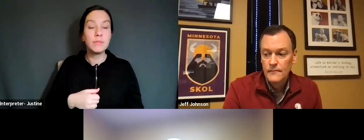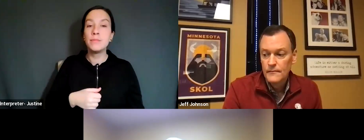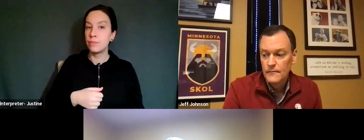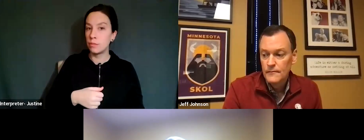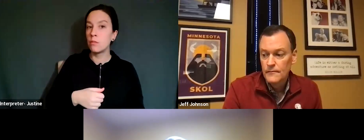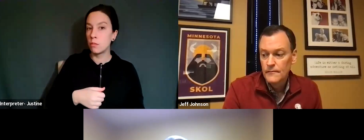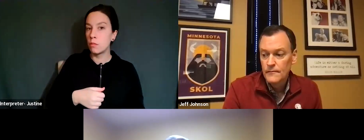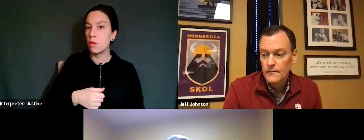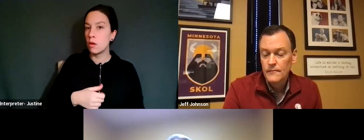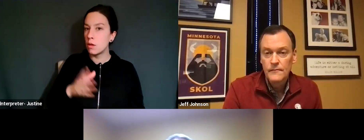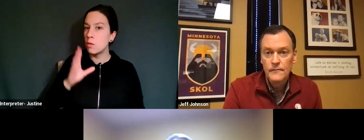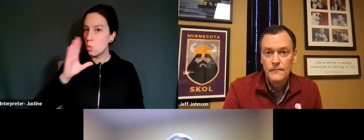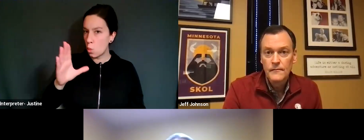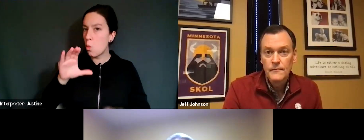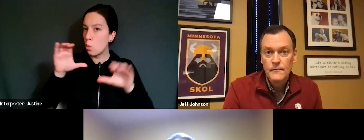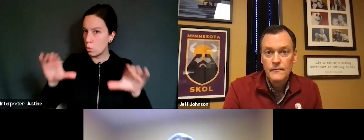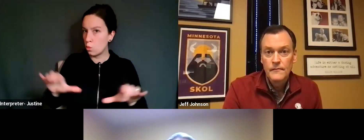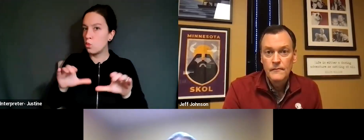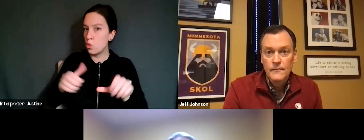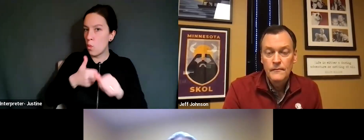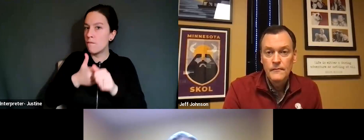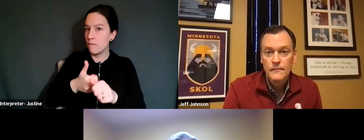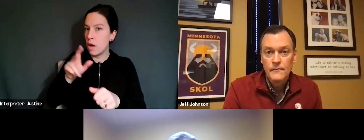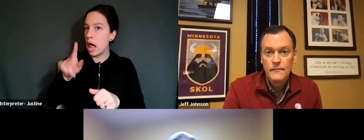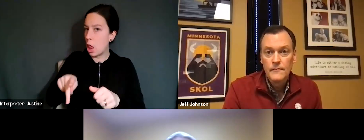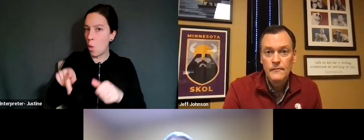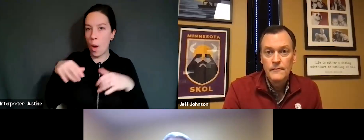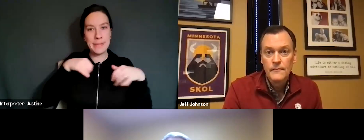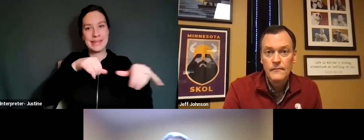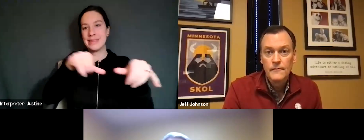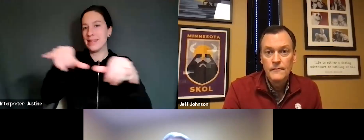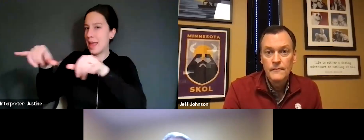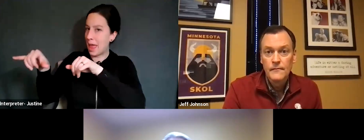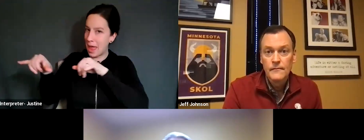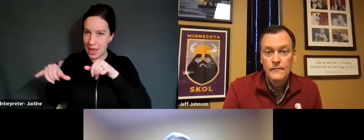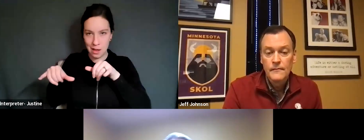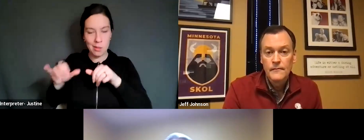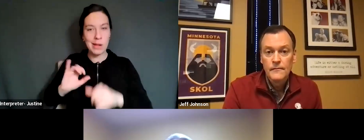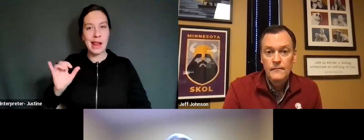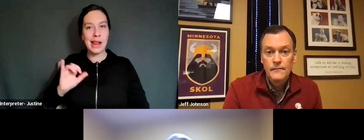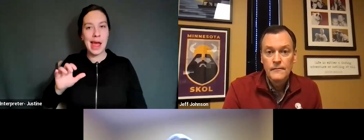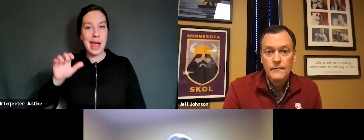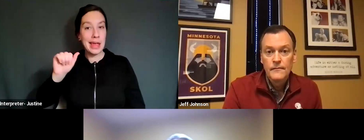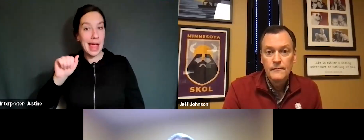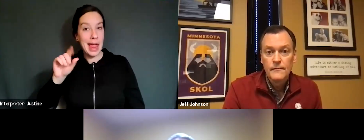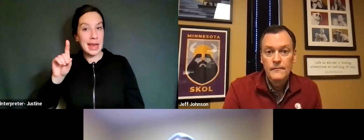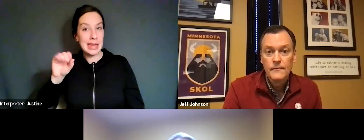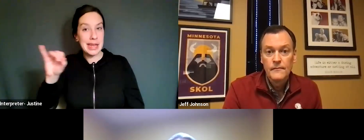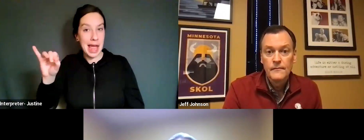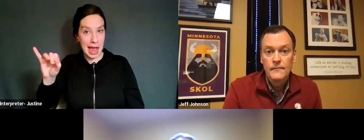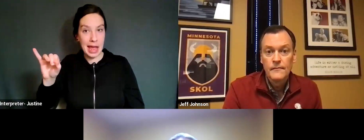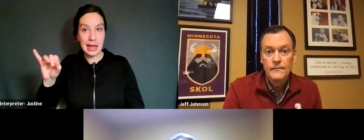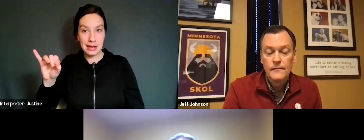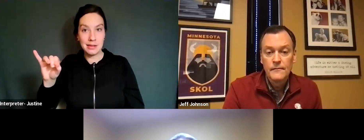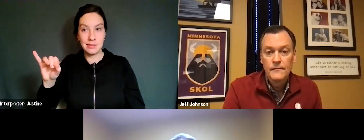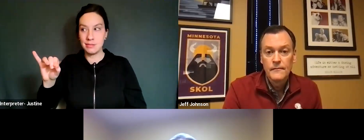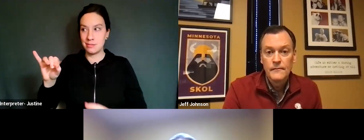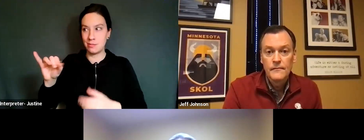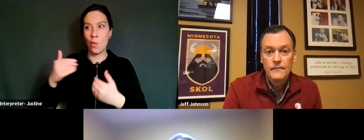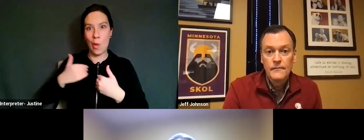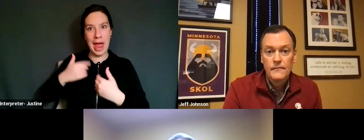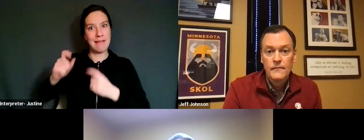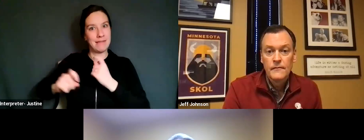like we do for all of our teams. So with our ADI accreditation, we have certain criteria to meet